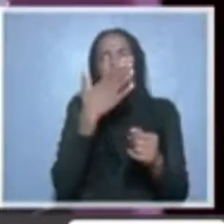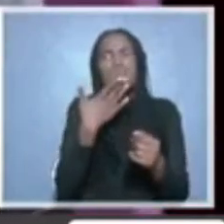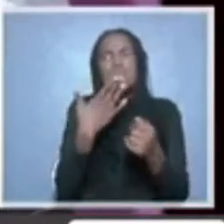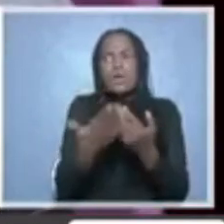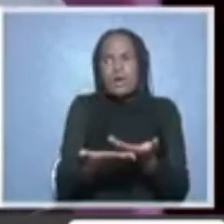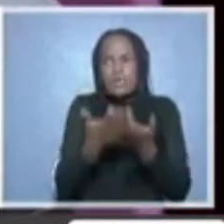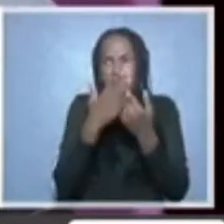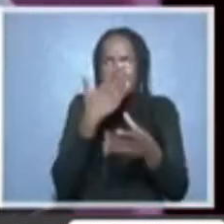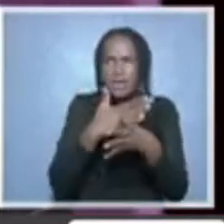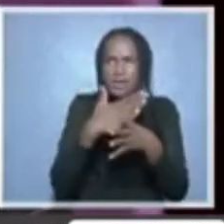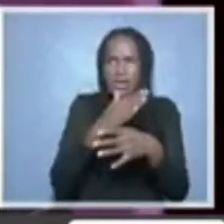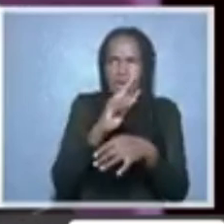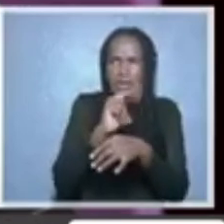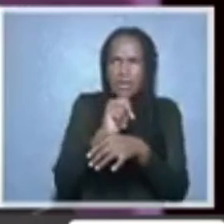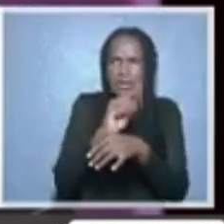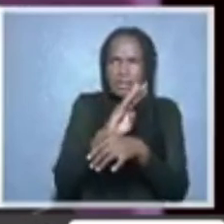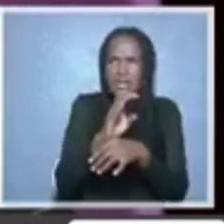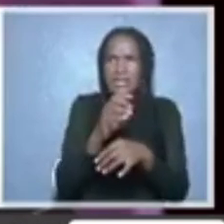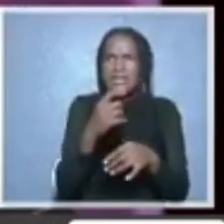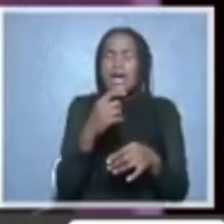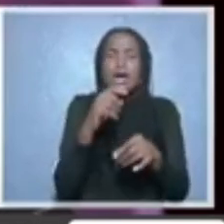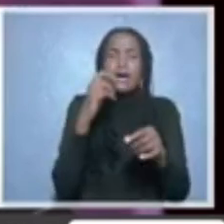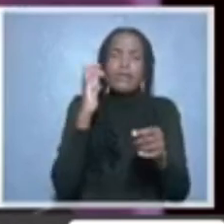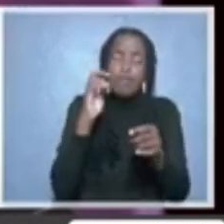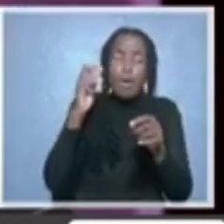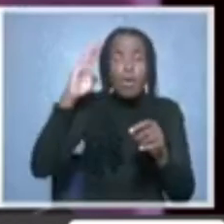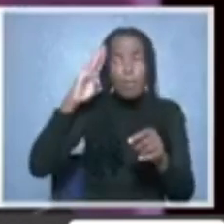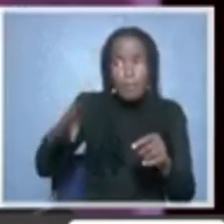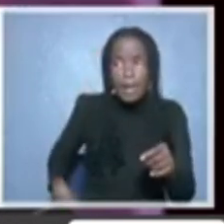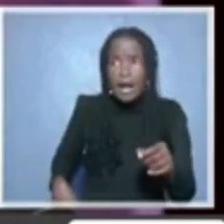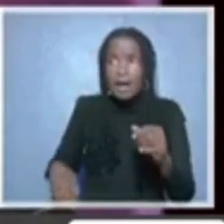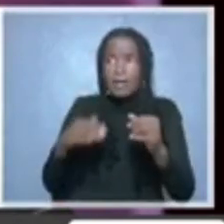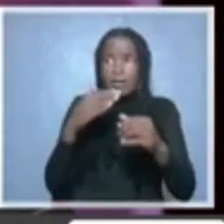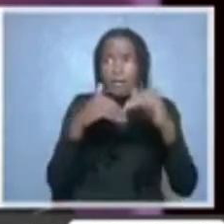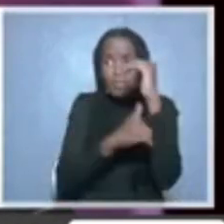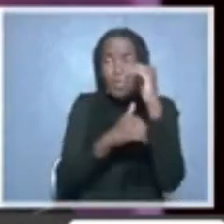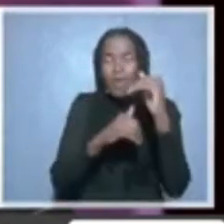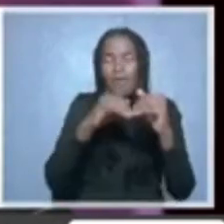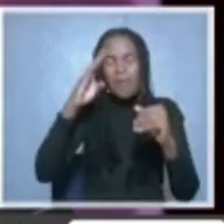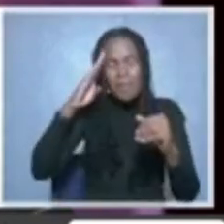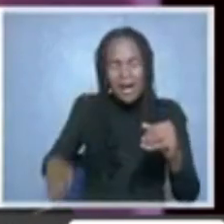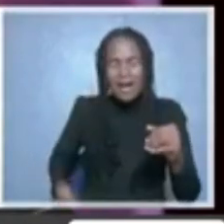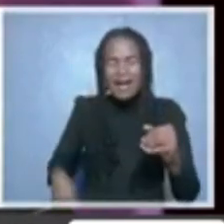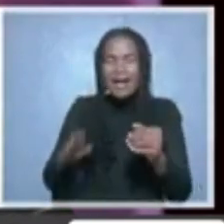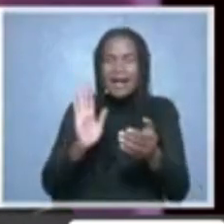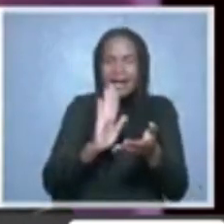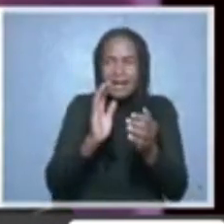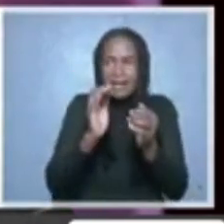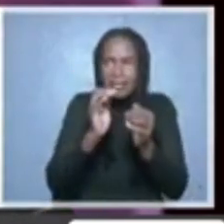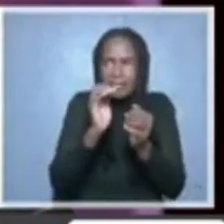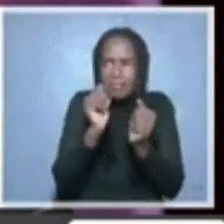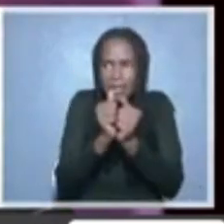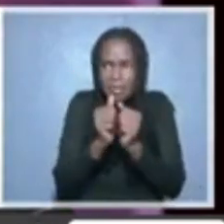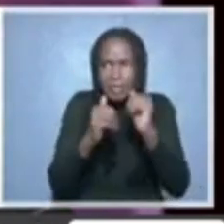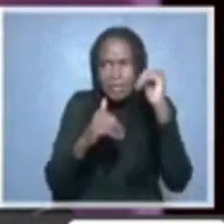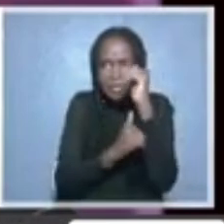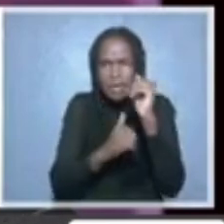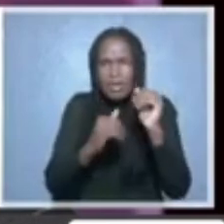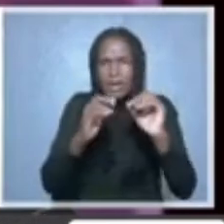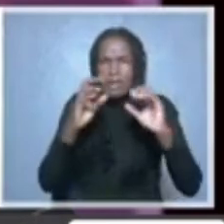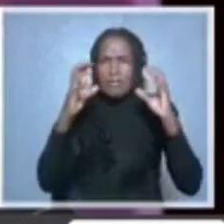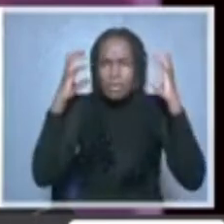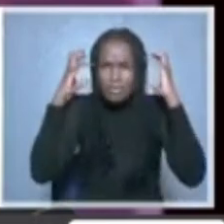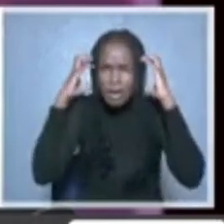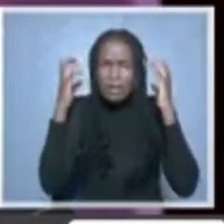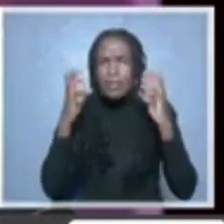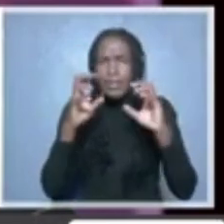happening, what this means. And that's the kind of detail that we could go into. So for us, radio, TV,